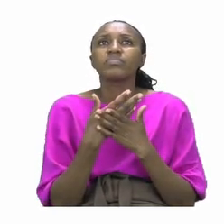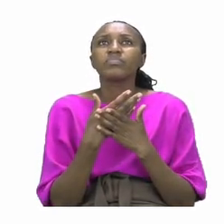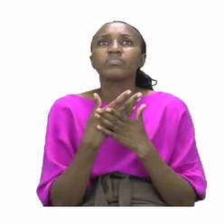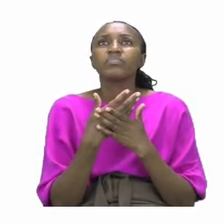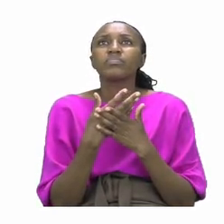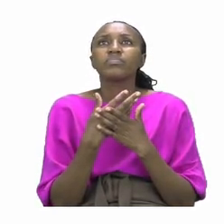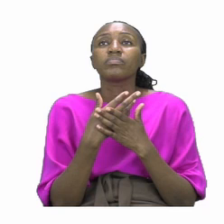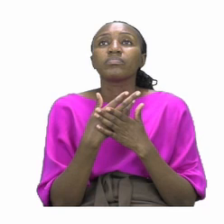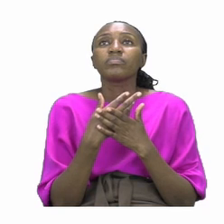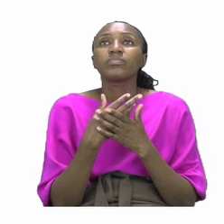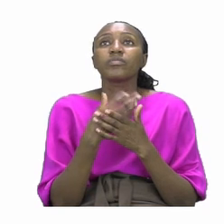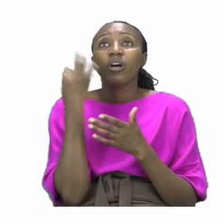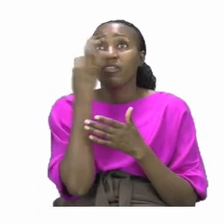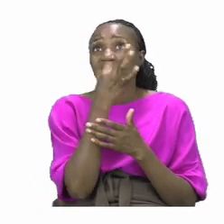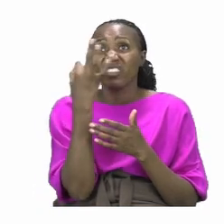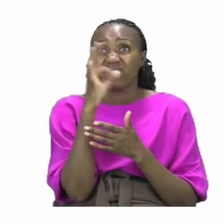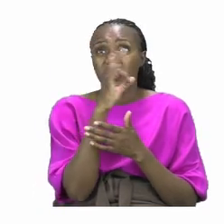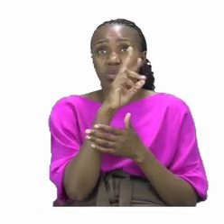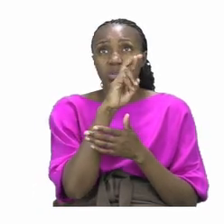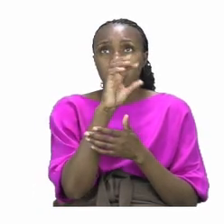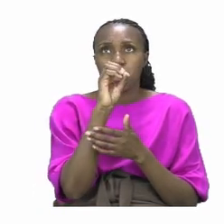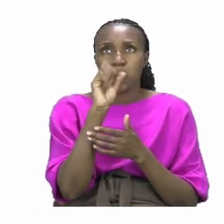a rose.